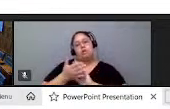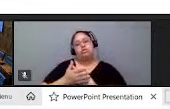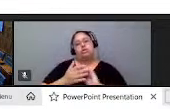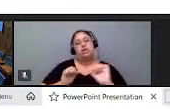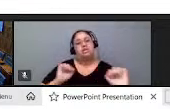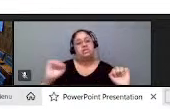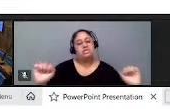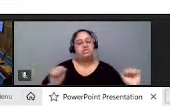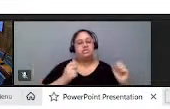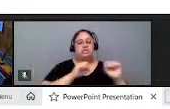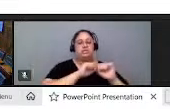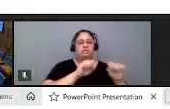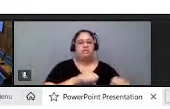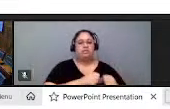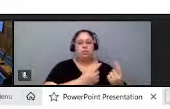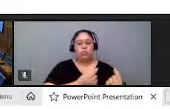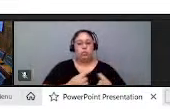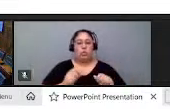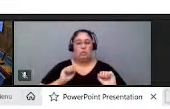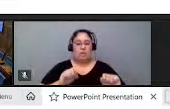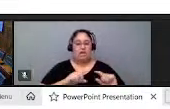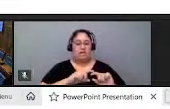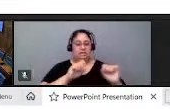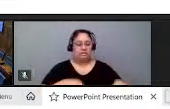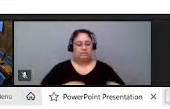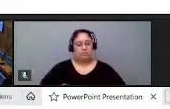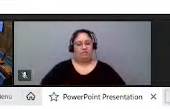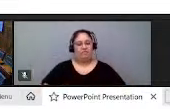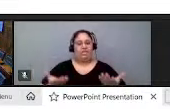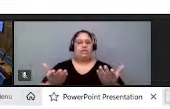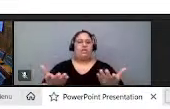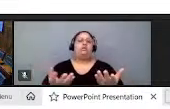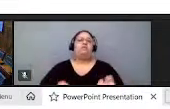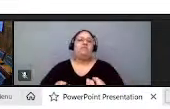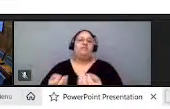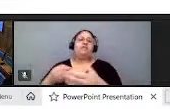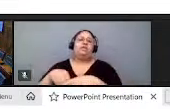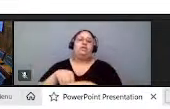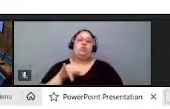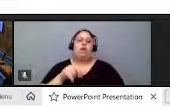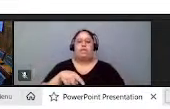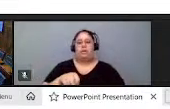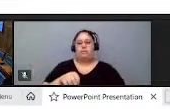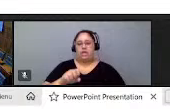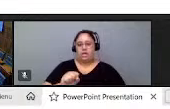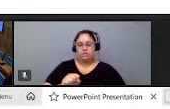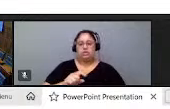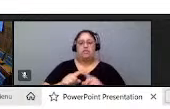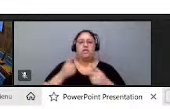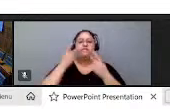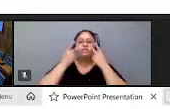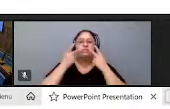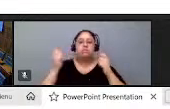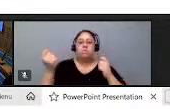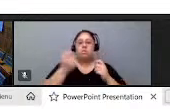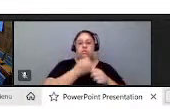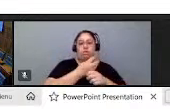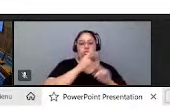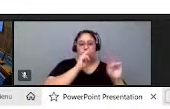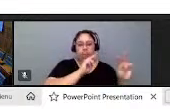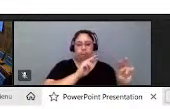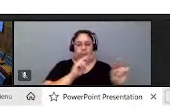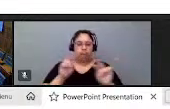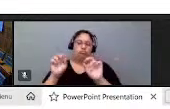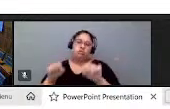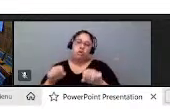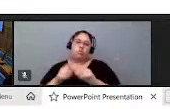are running and being able to feed that back into our ipms and then making that visible to our particular stakeholders um